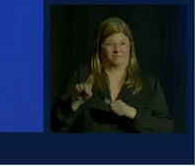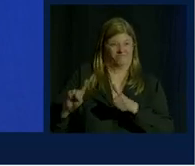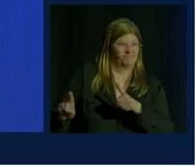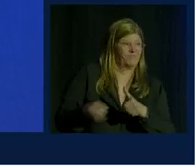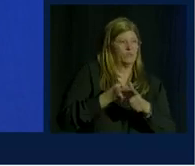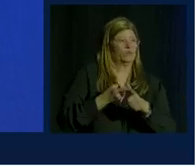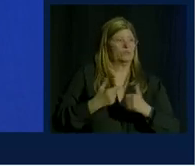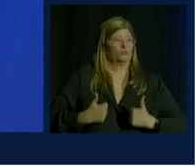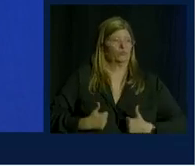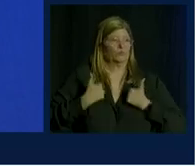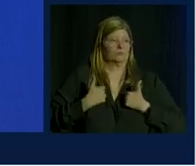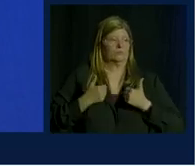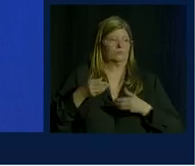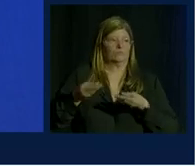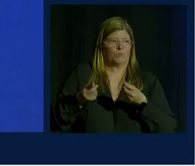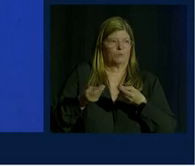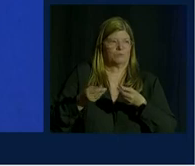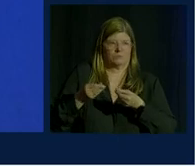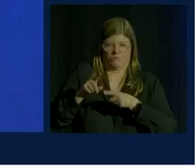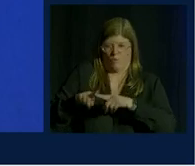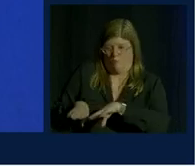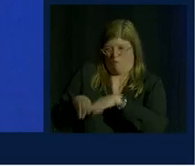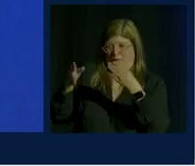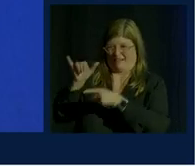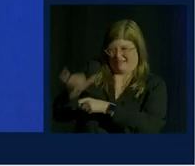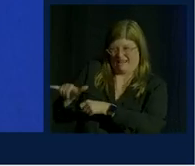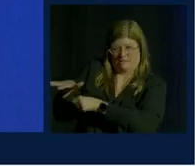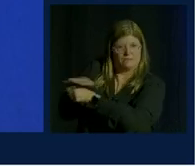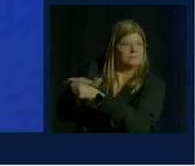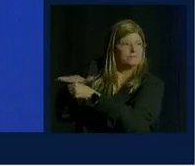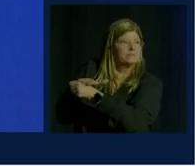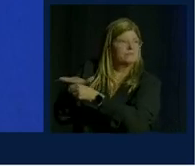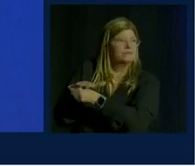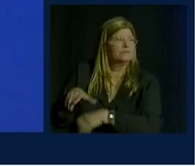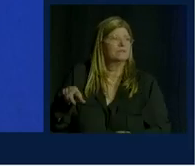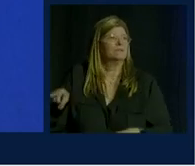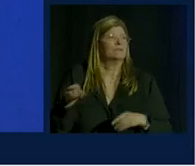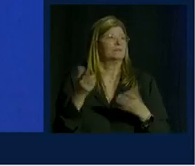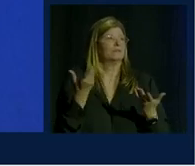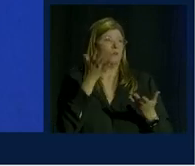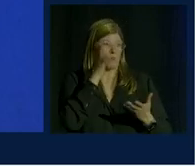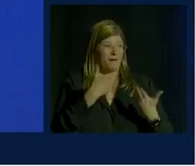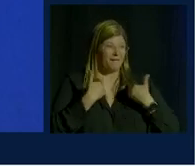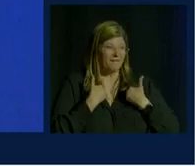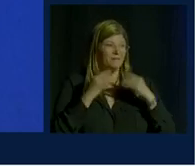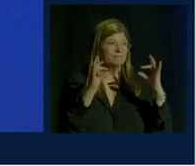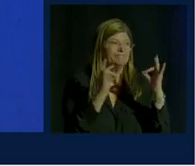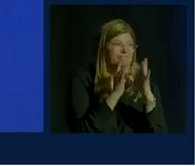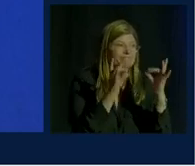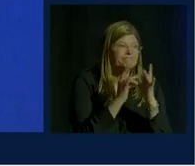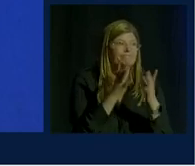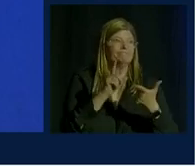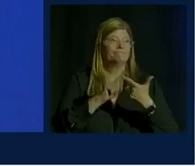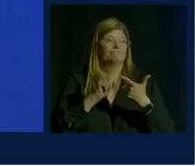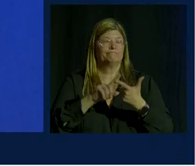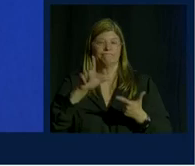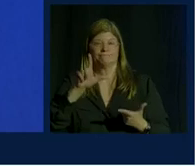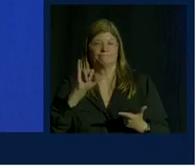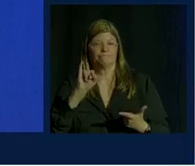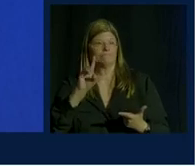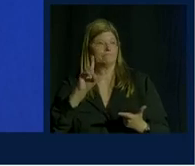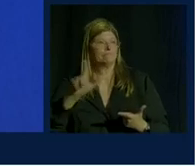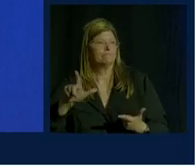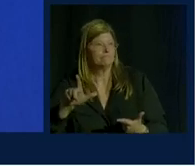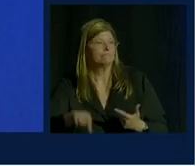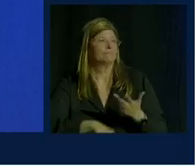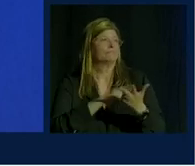first residential property to open at the site. We'll break ground on new retail, including Lidl and